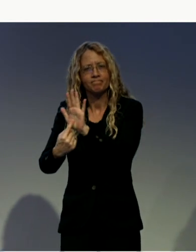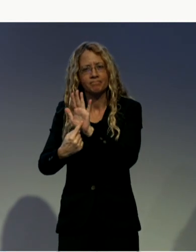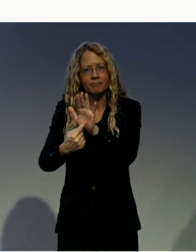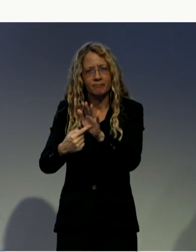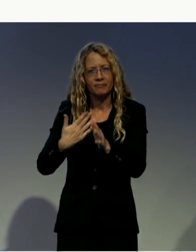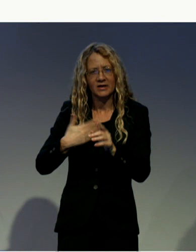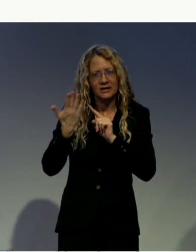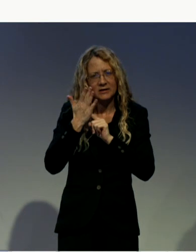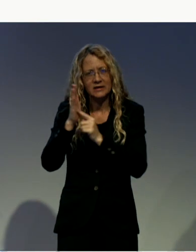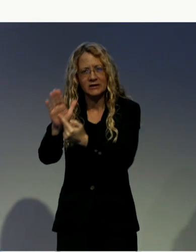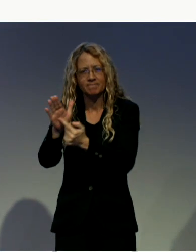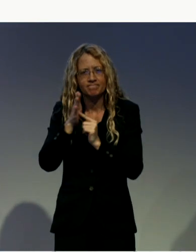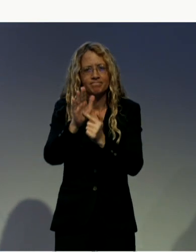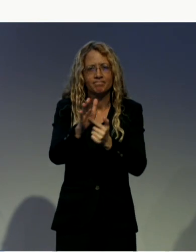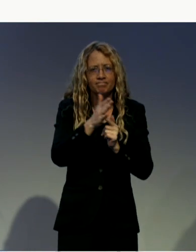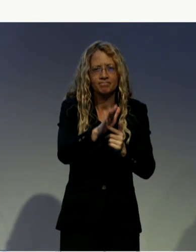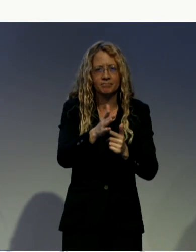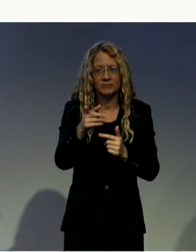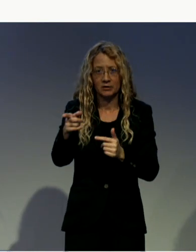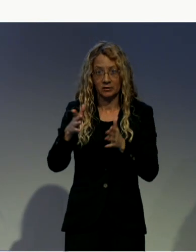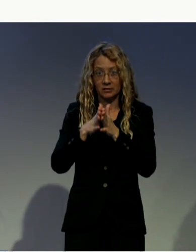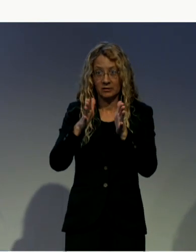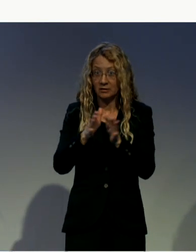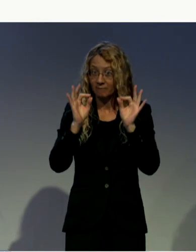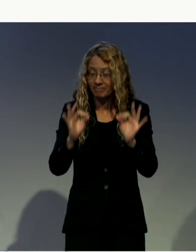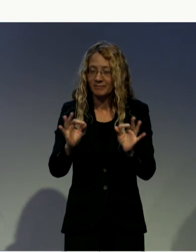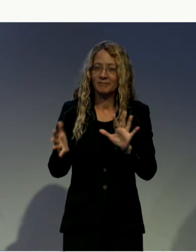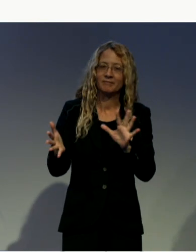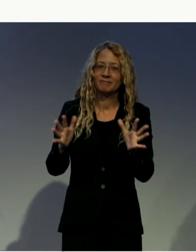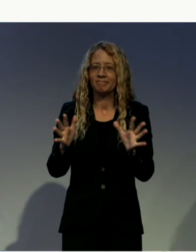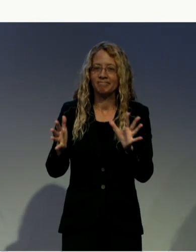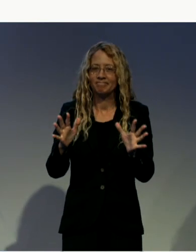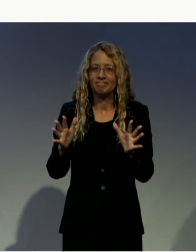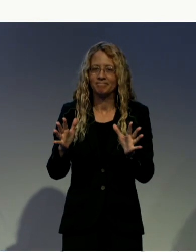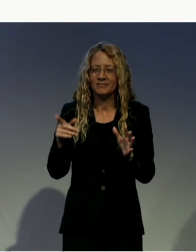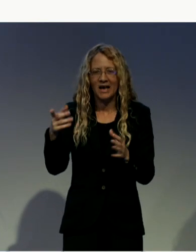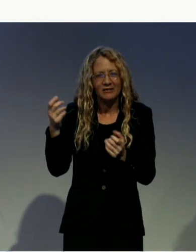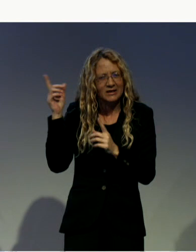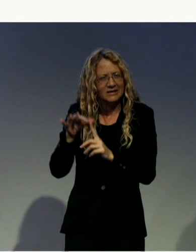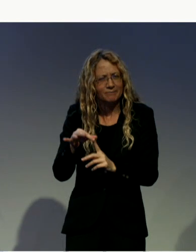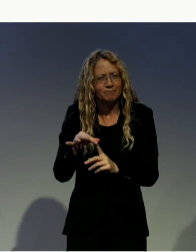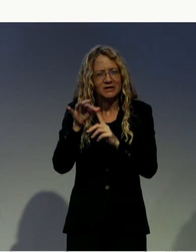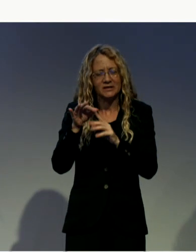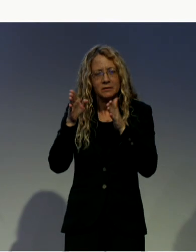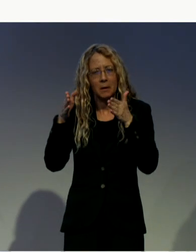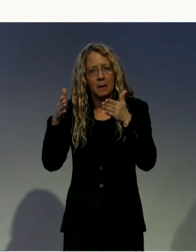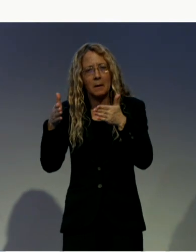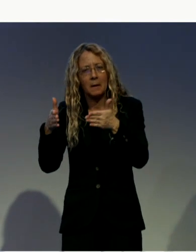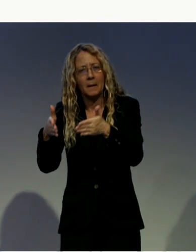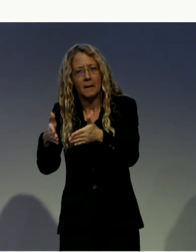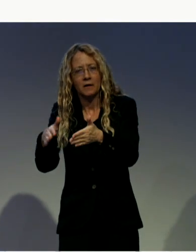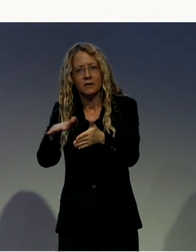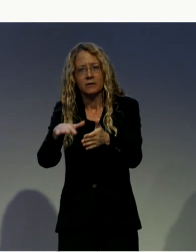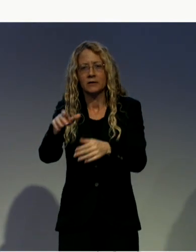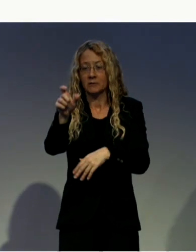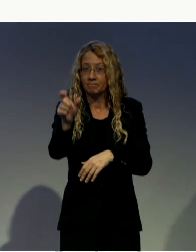me to now focus on telling certain stories that I would like the voices come out and speak on their own. So we make movies,